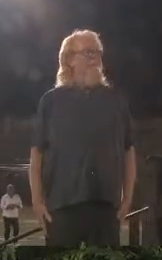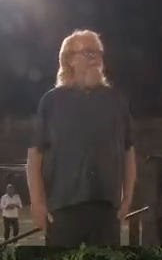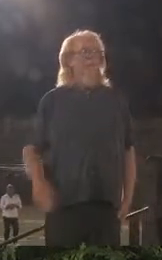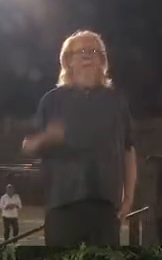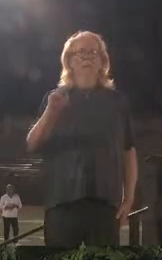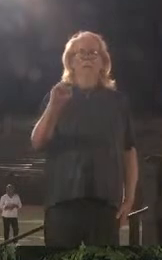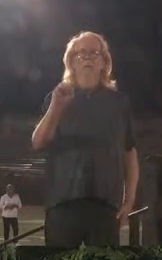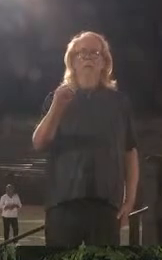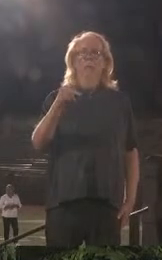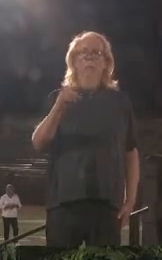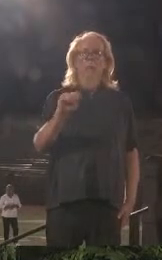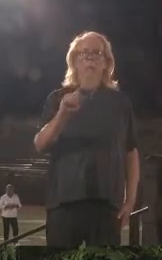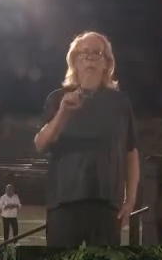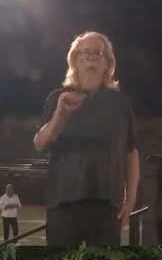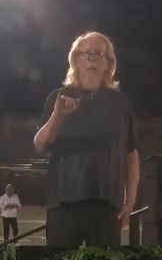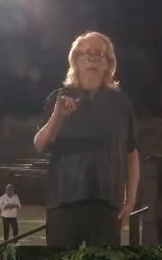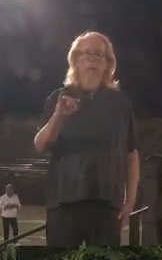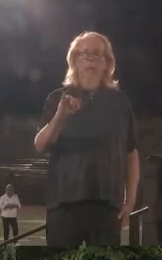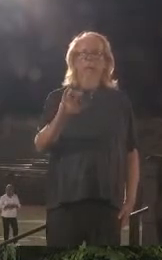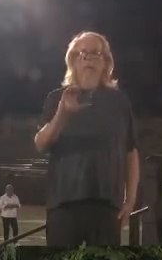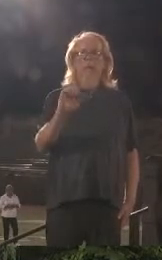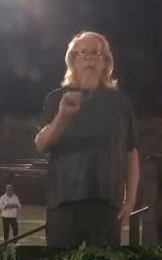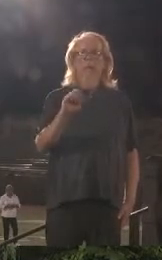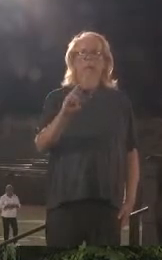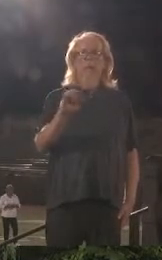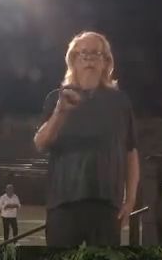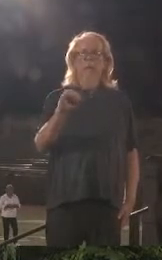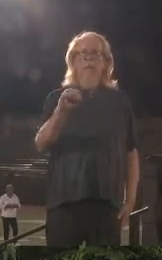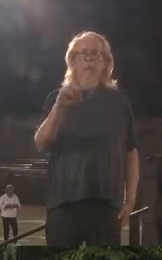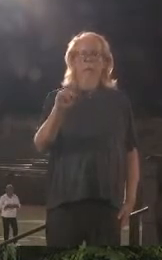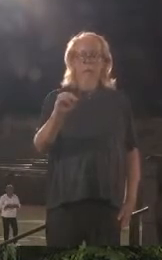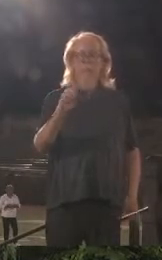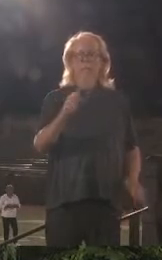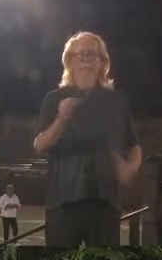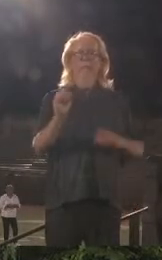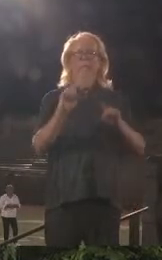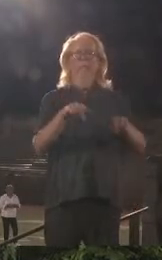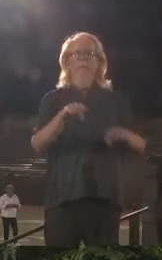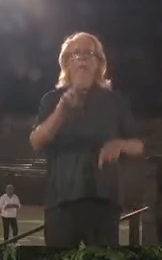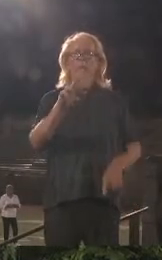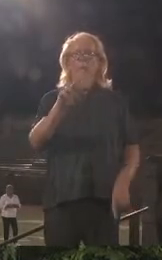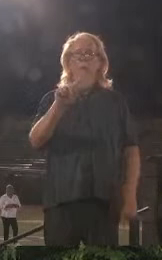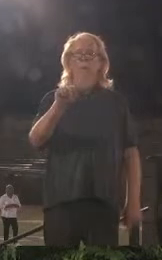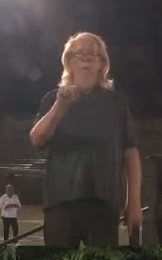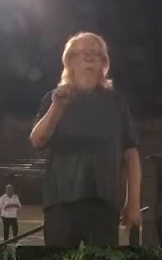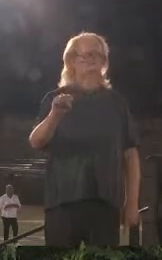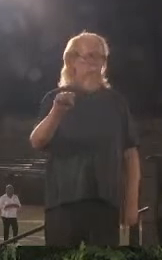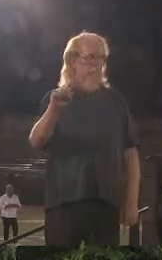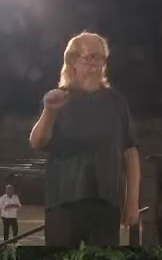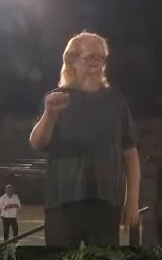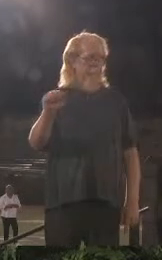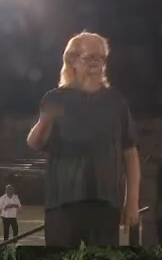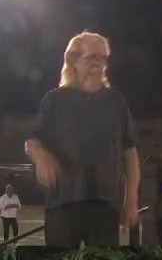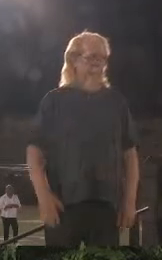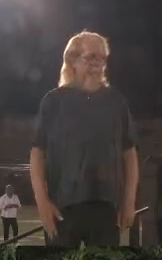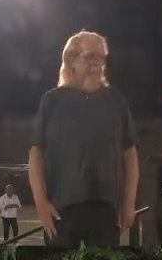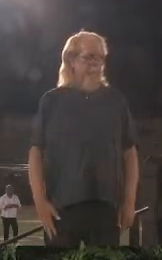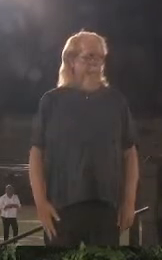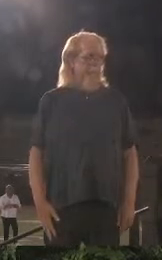Rosalie Alexis Machuca Carrion will be attending the University of Texas at San Antonio.